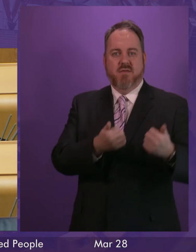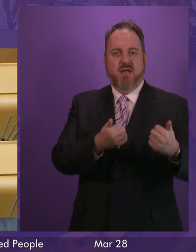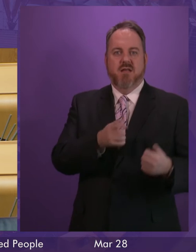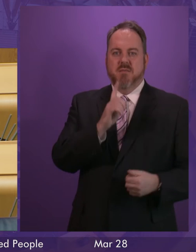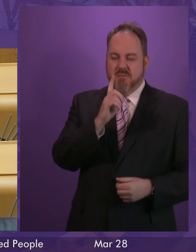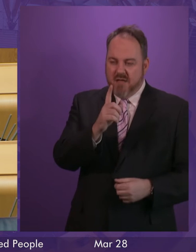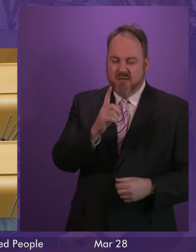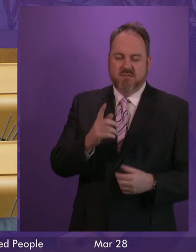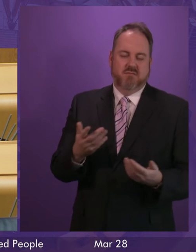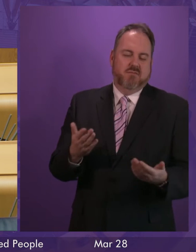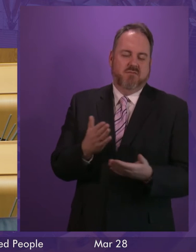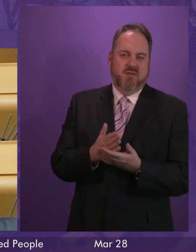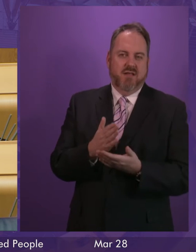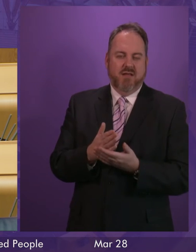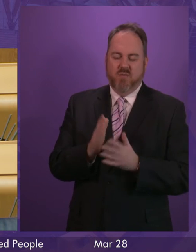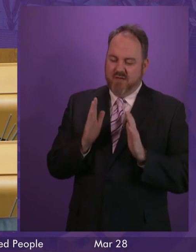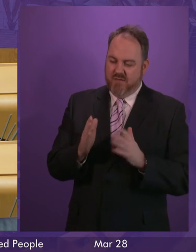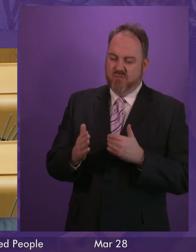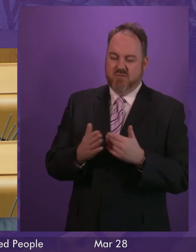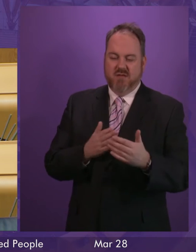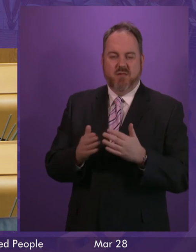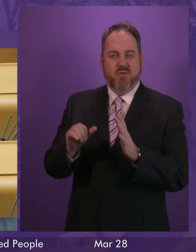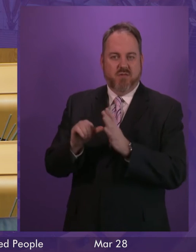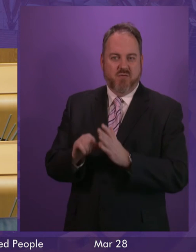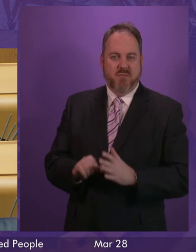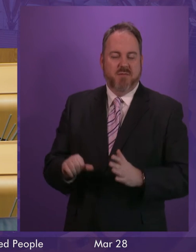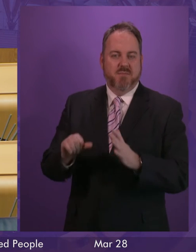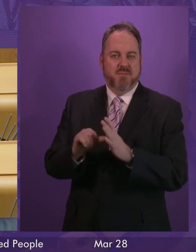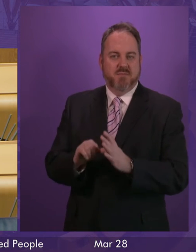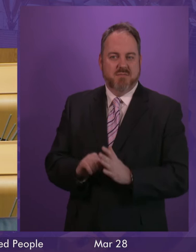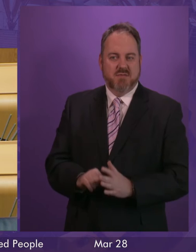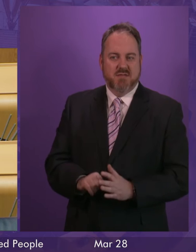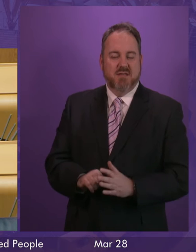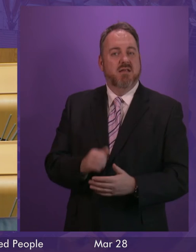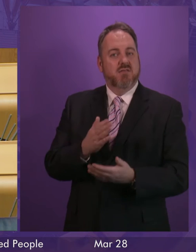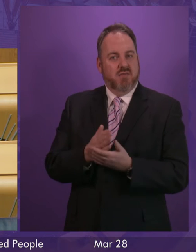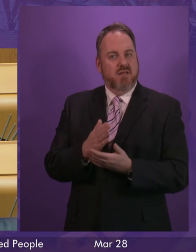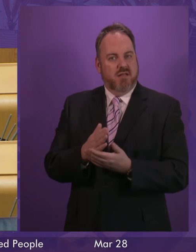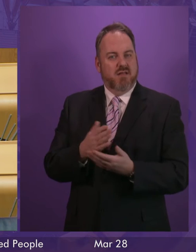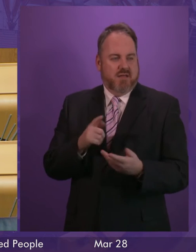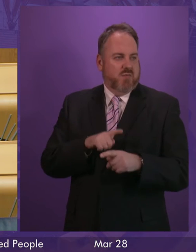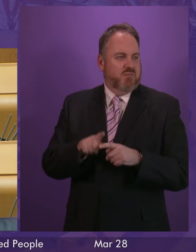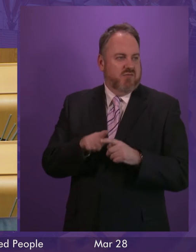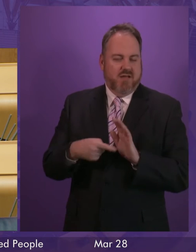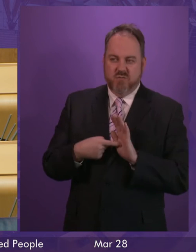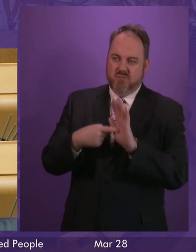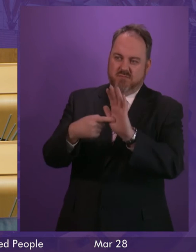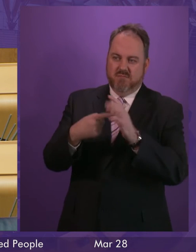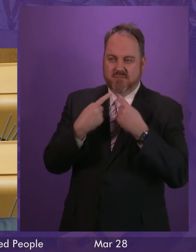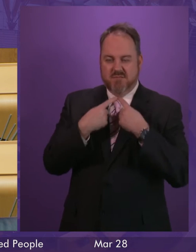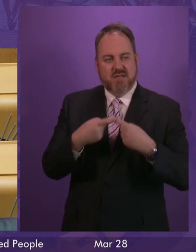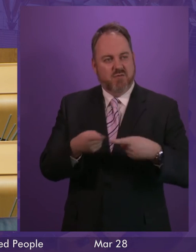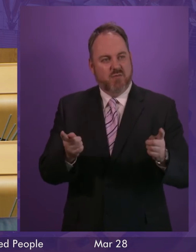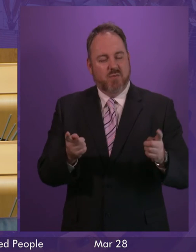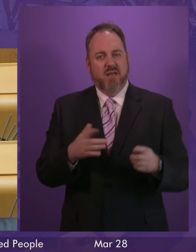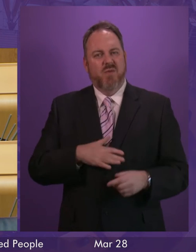faster points to the problem I am trying to trying to highlight and I think that there is this sort